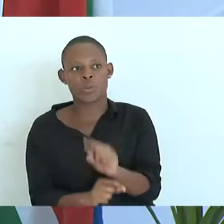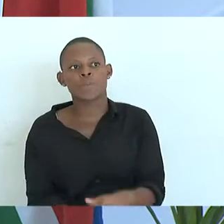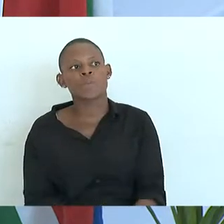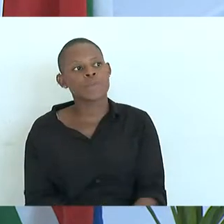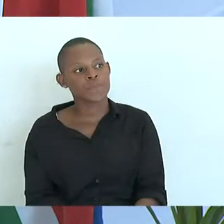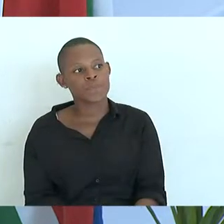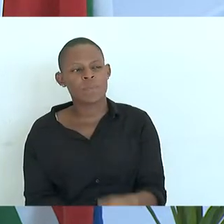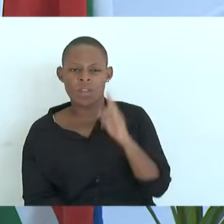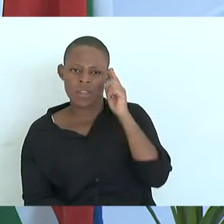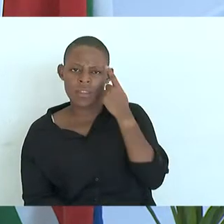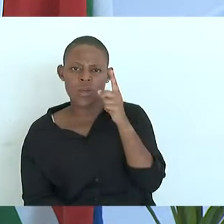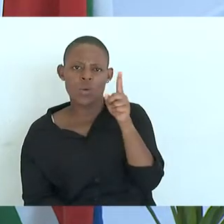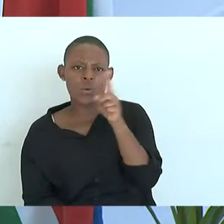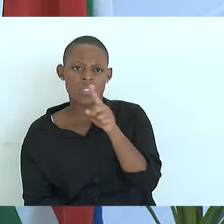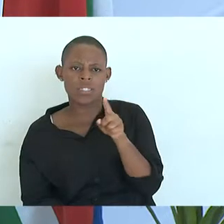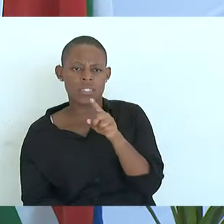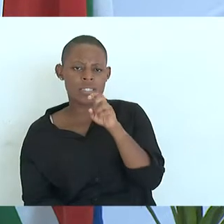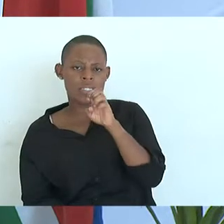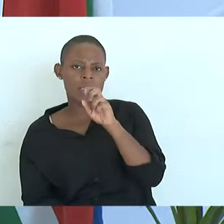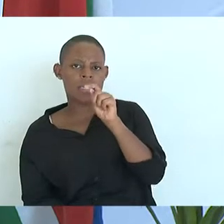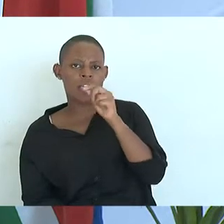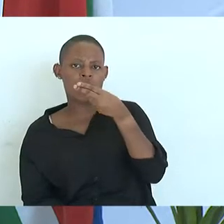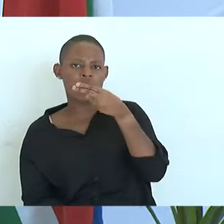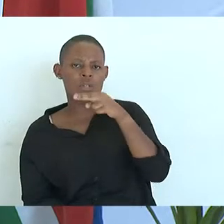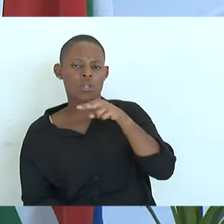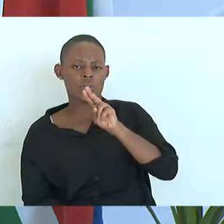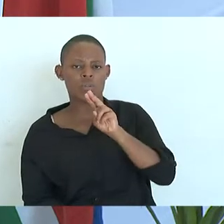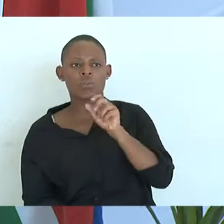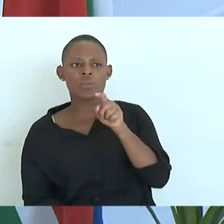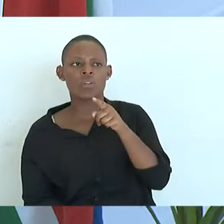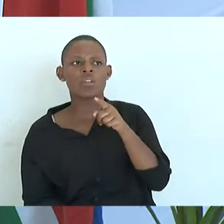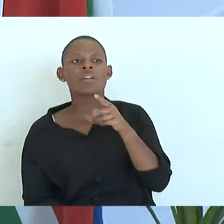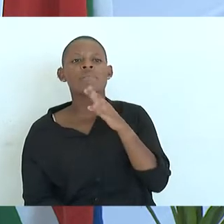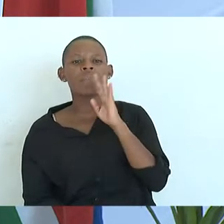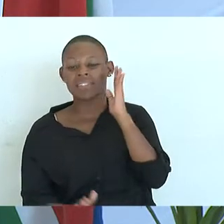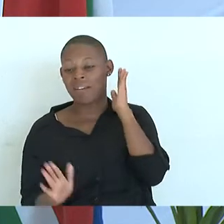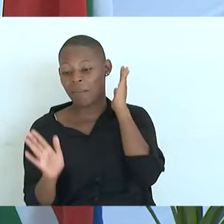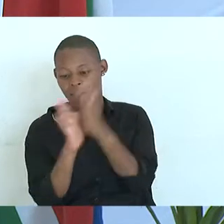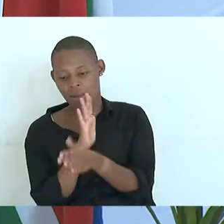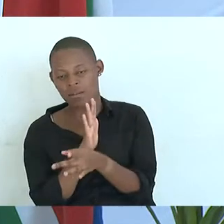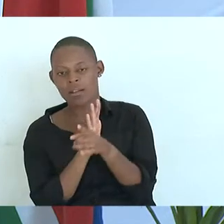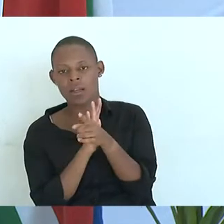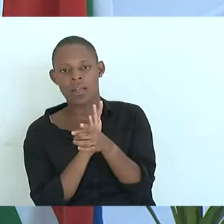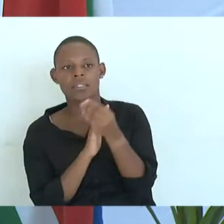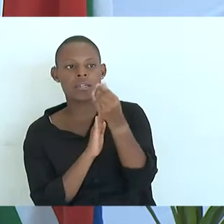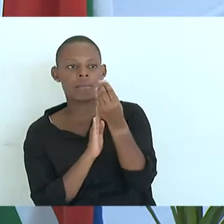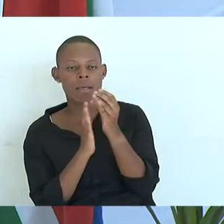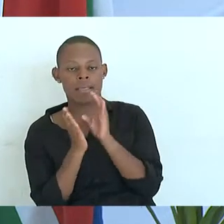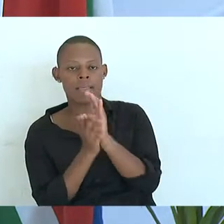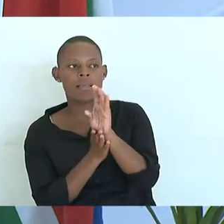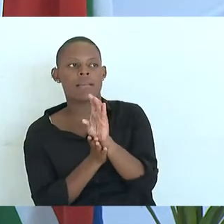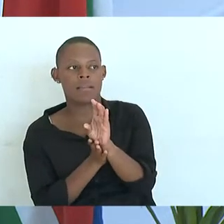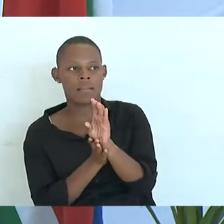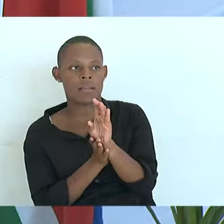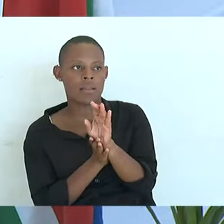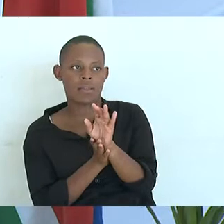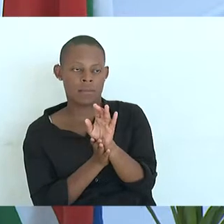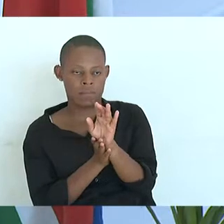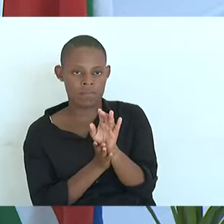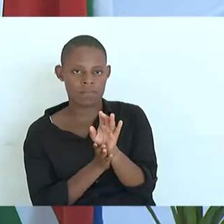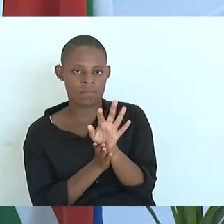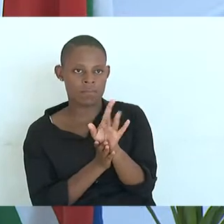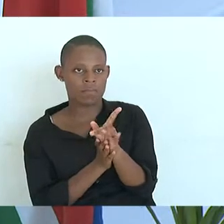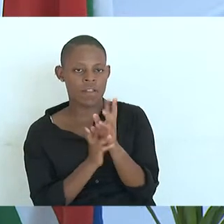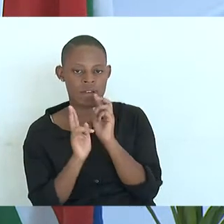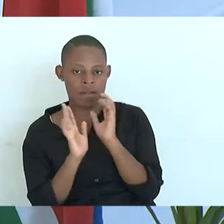uzethu ngicabanga naye ubekhuluma yona indaba ye funding ukuthi ayize direct sengiphendulile kulokho.